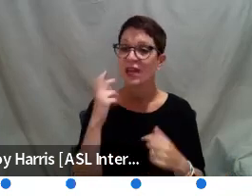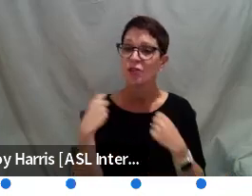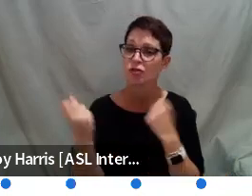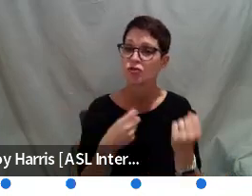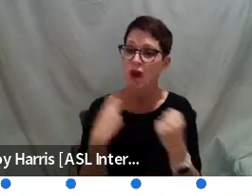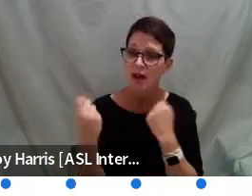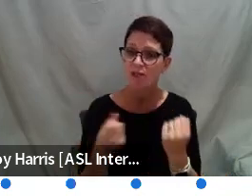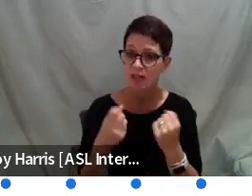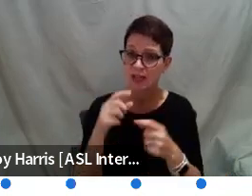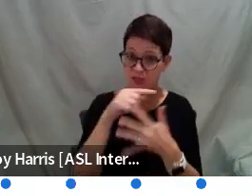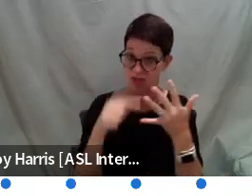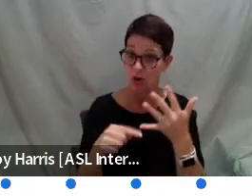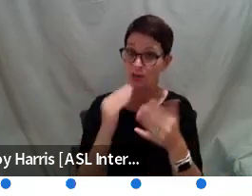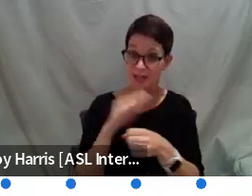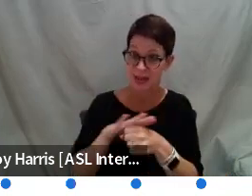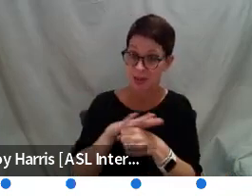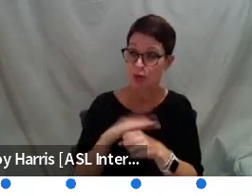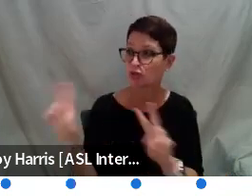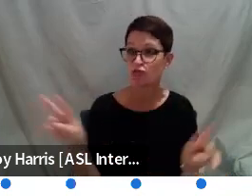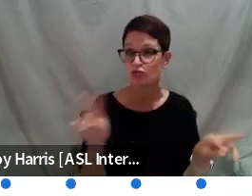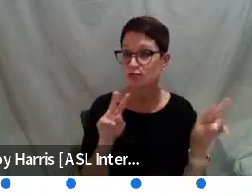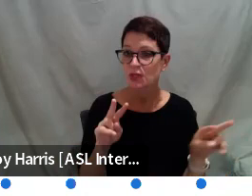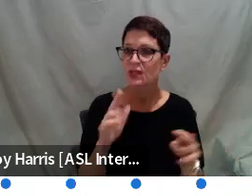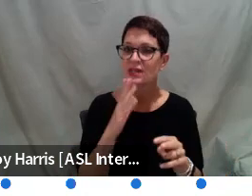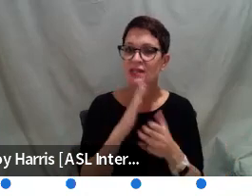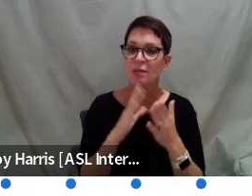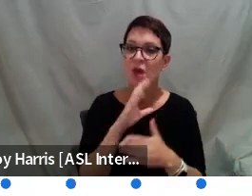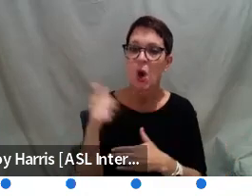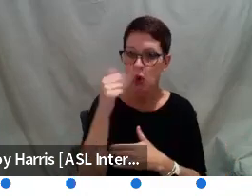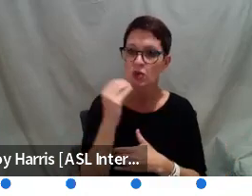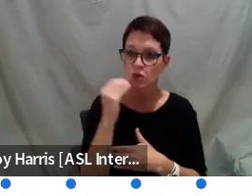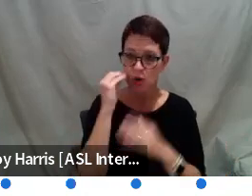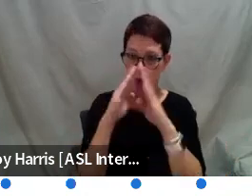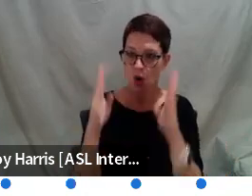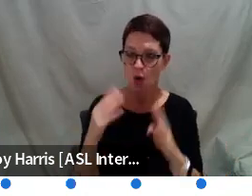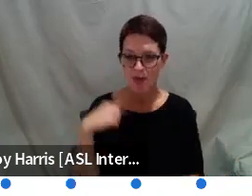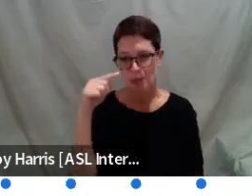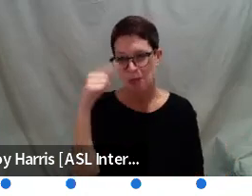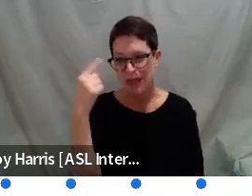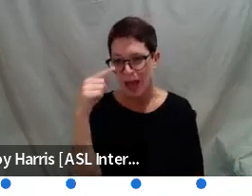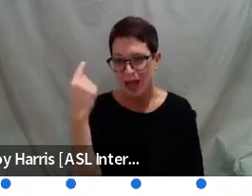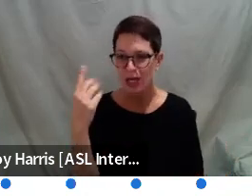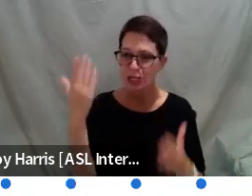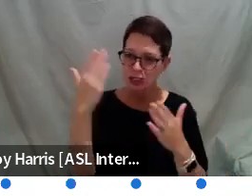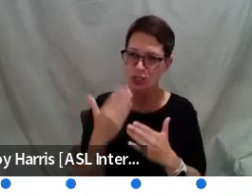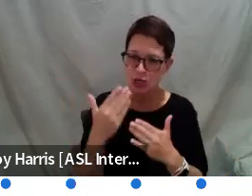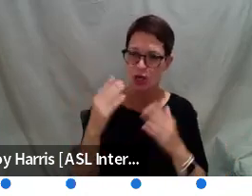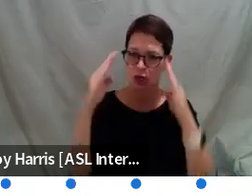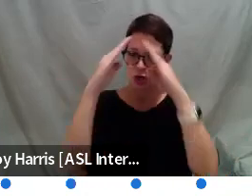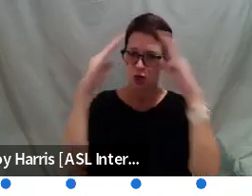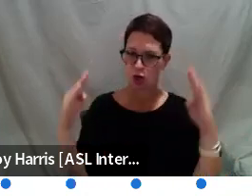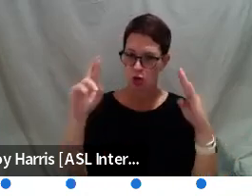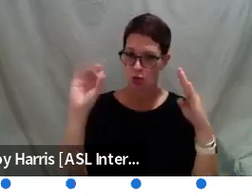those neighborhoods, some of the older homes have black or dark roofs,